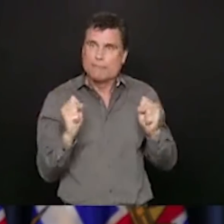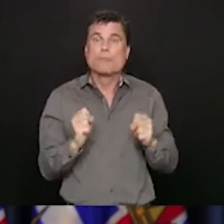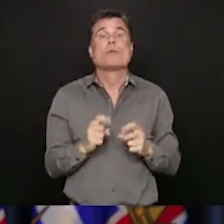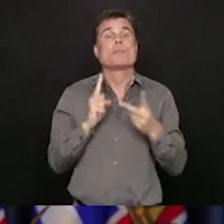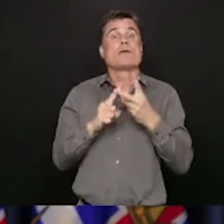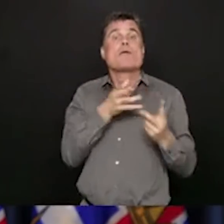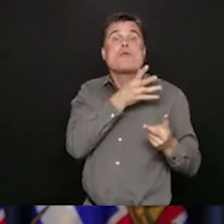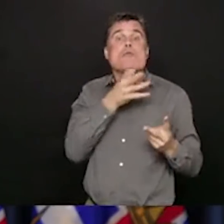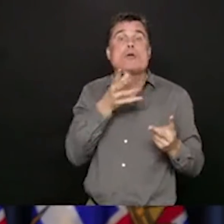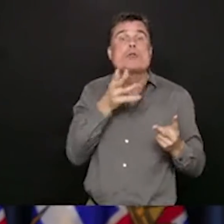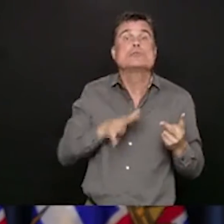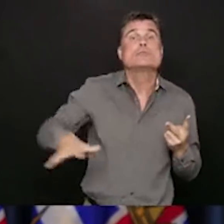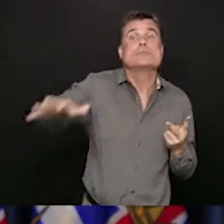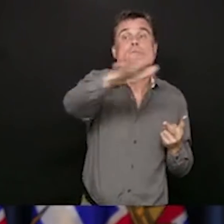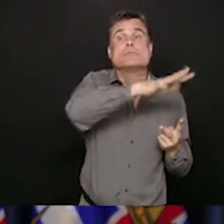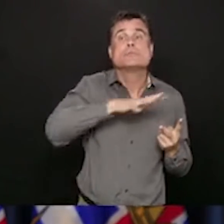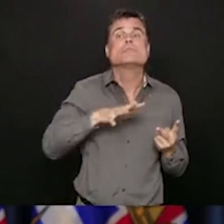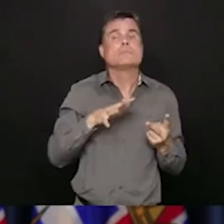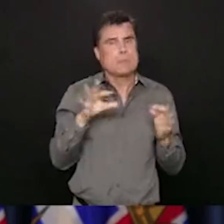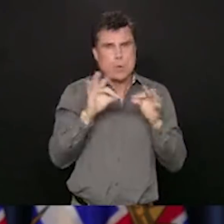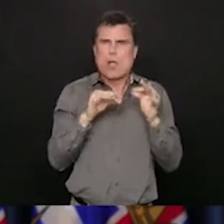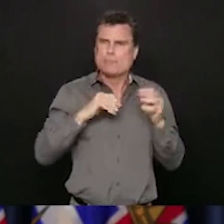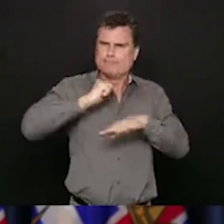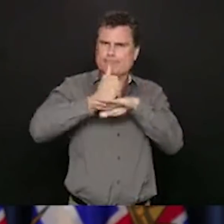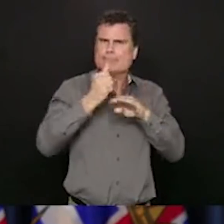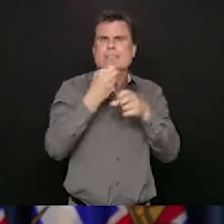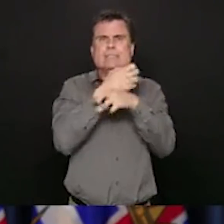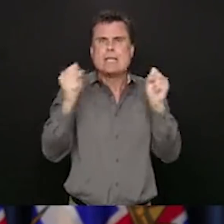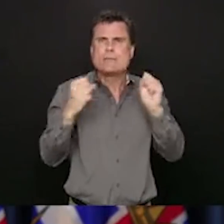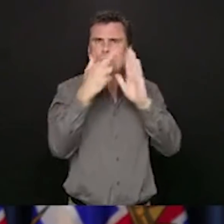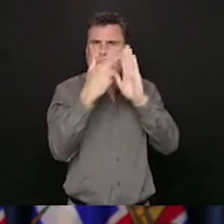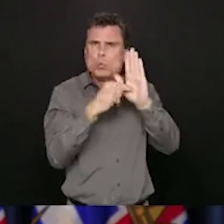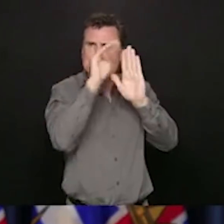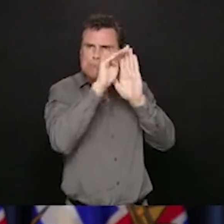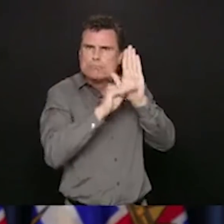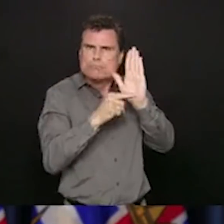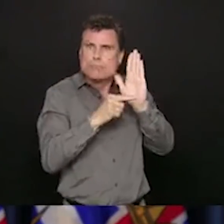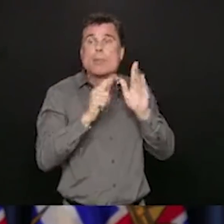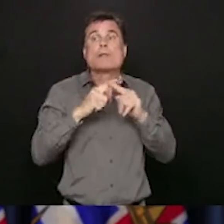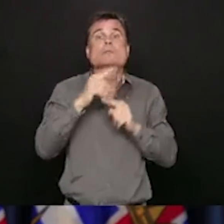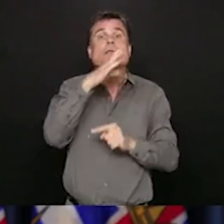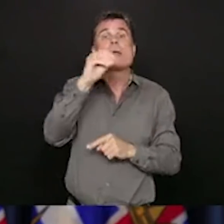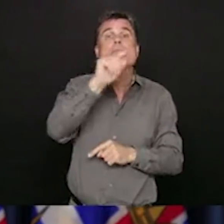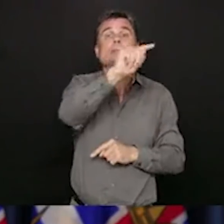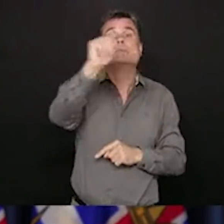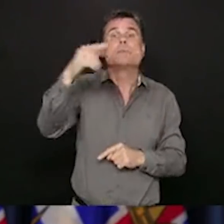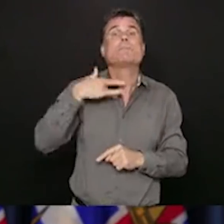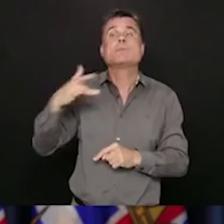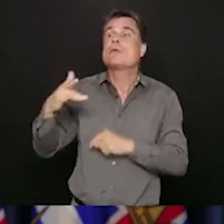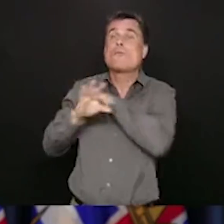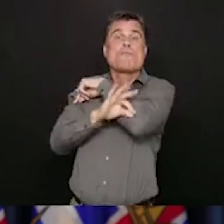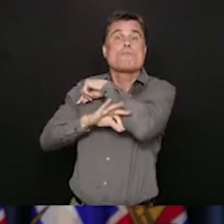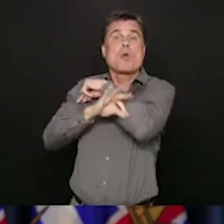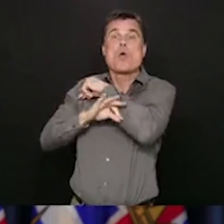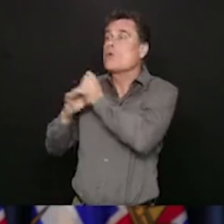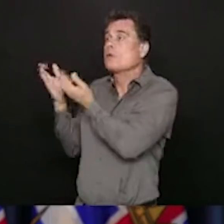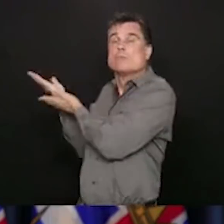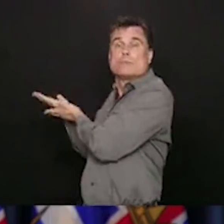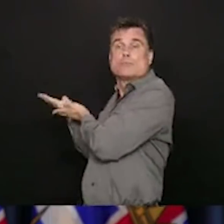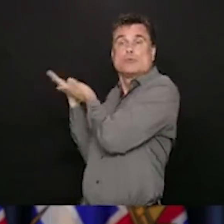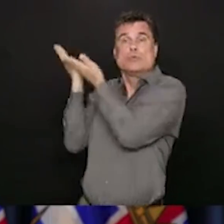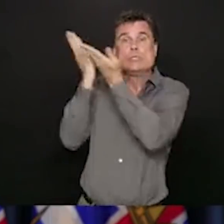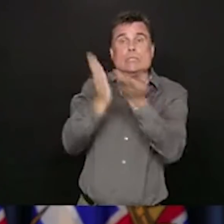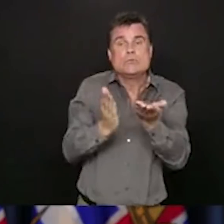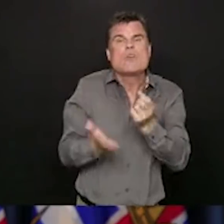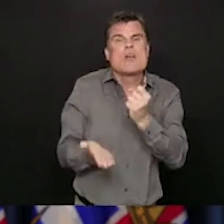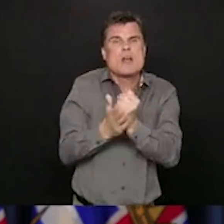coming to help get our farming sector going, and also other practices to make sure that our food supply is safe. We've had a number of